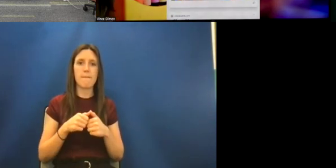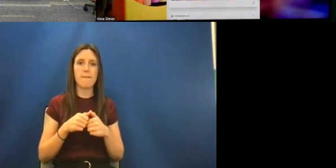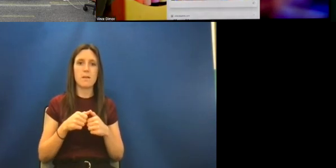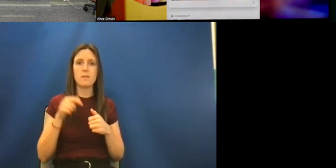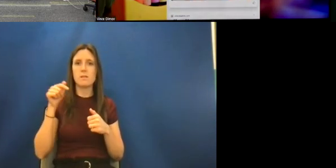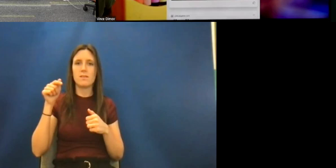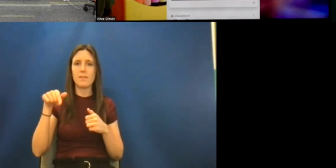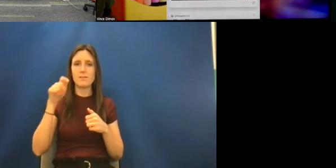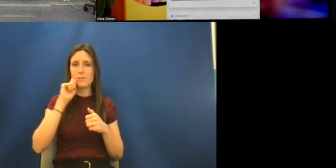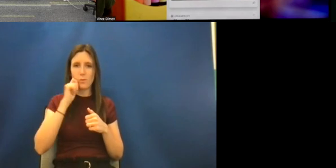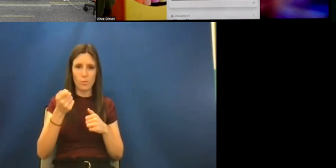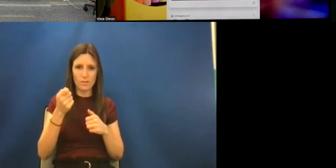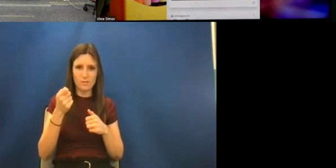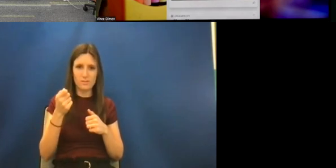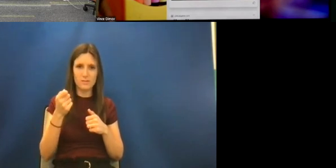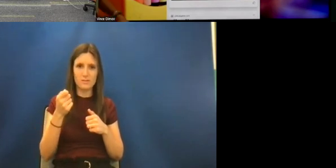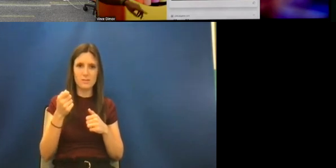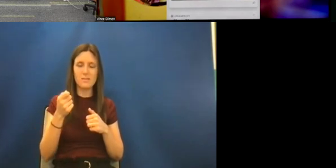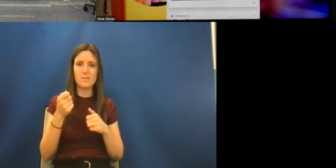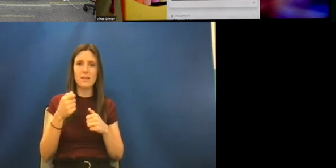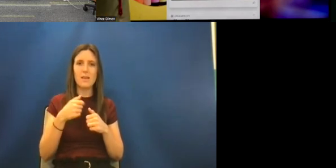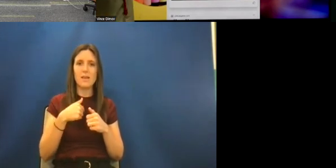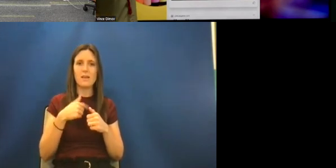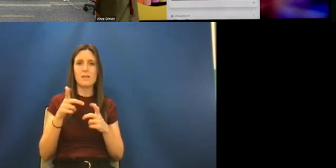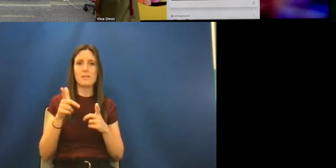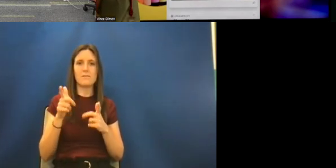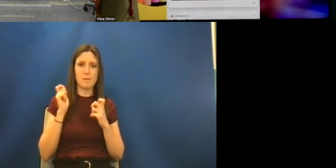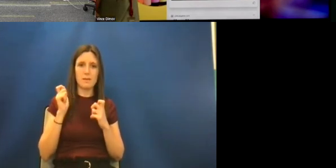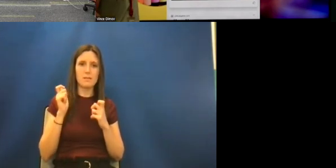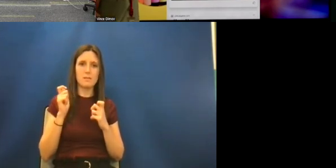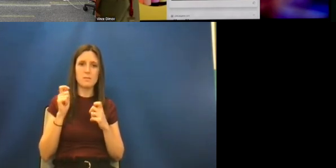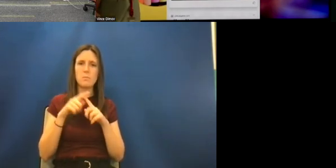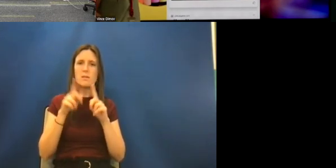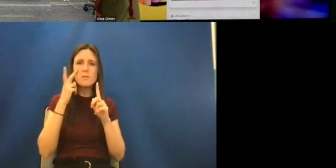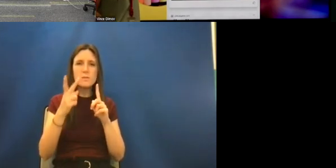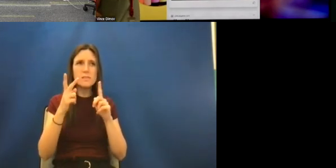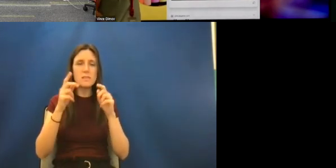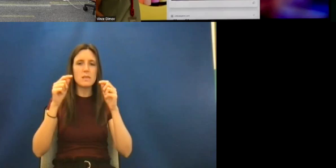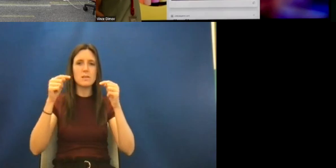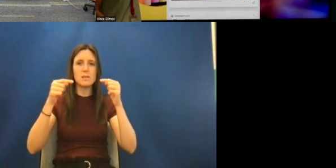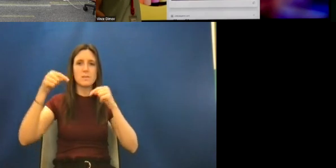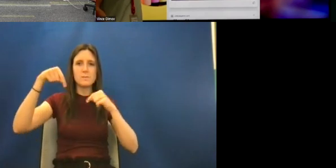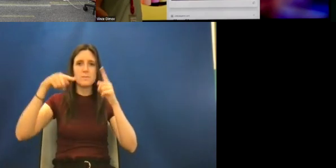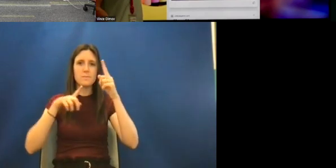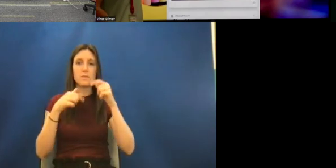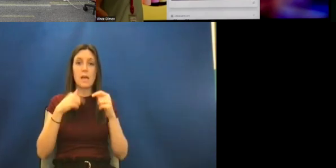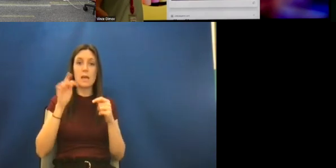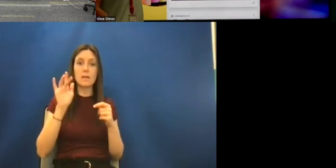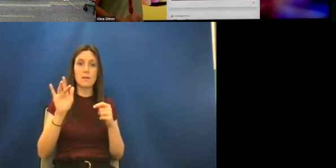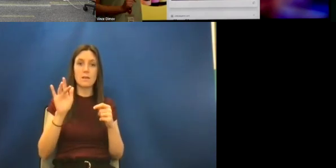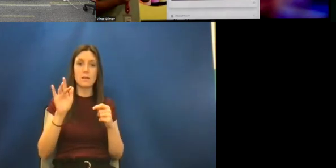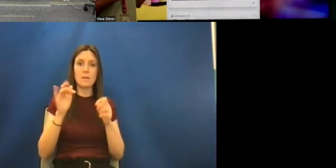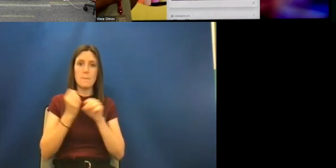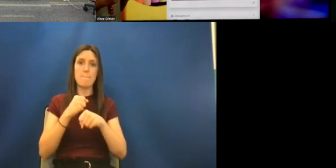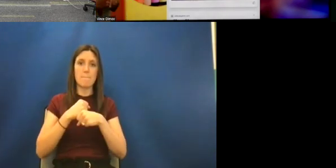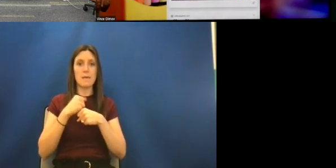is the coolest, I love it. I did it in super speed view too. But you see these little like arrows on the side here? I just click on that and it makes another one. Like,